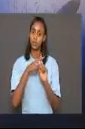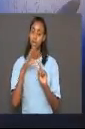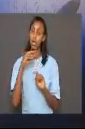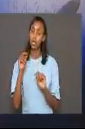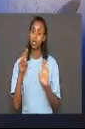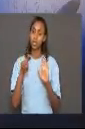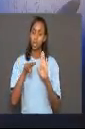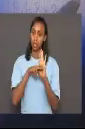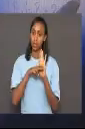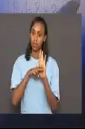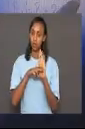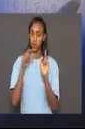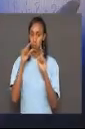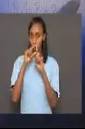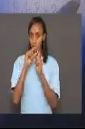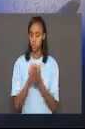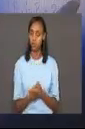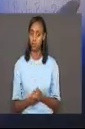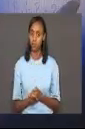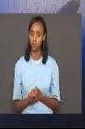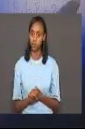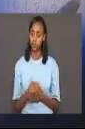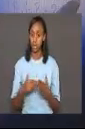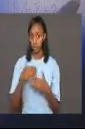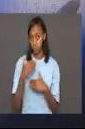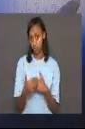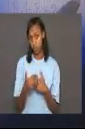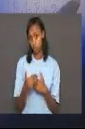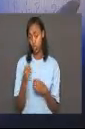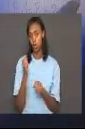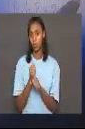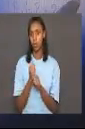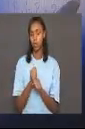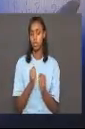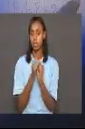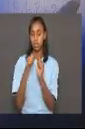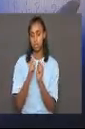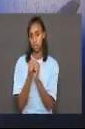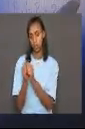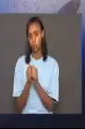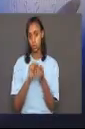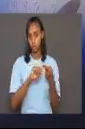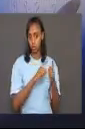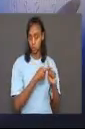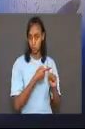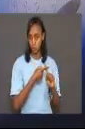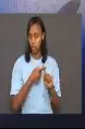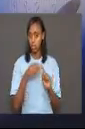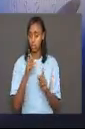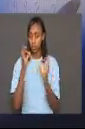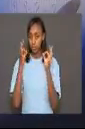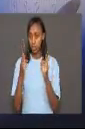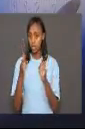positive and negative words. Then, working in your group, decide